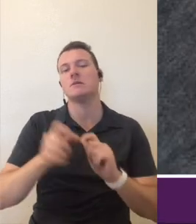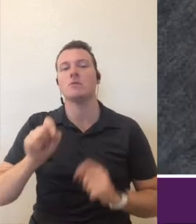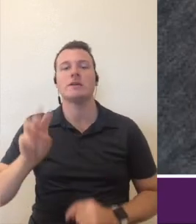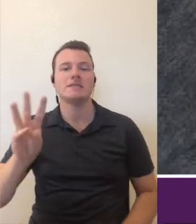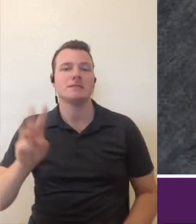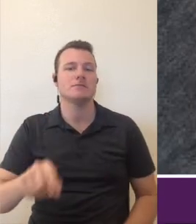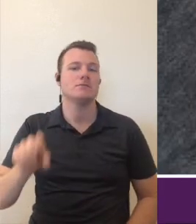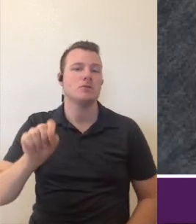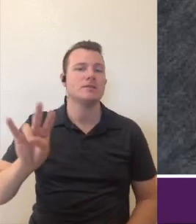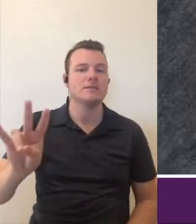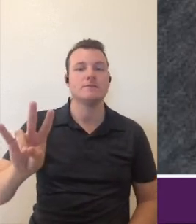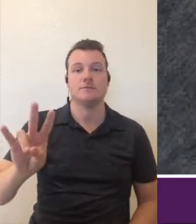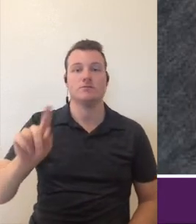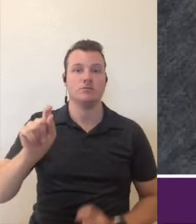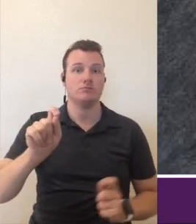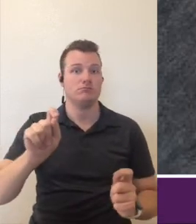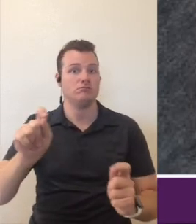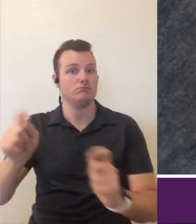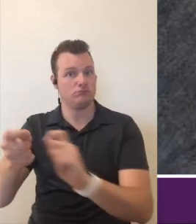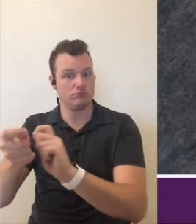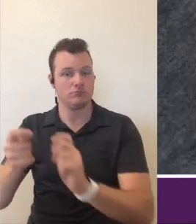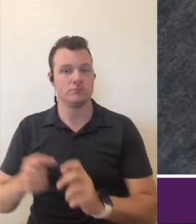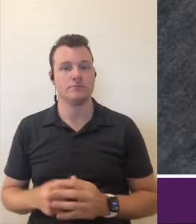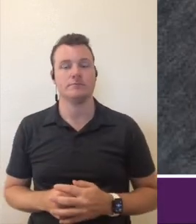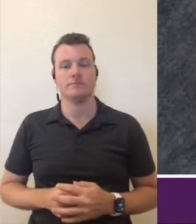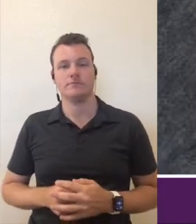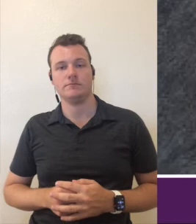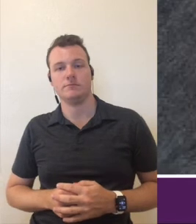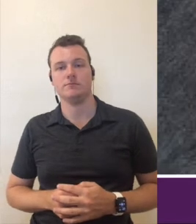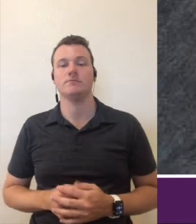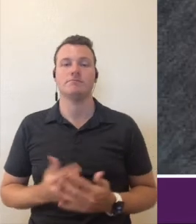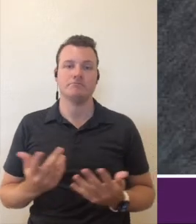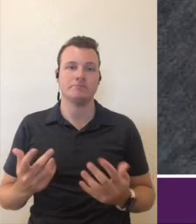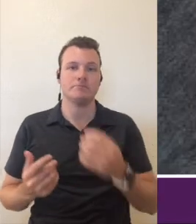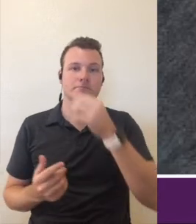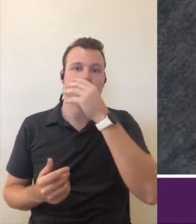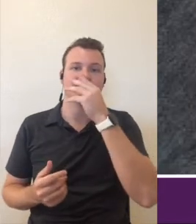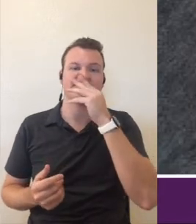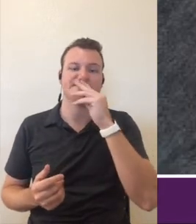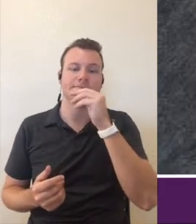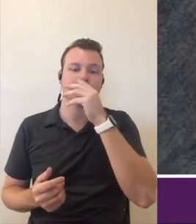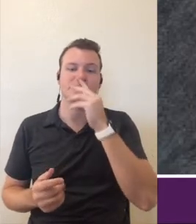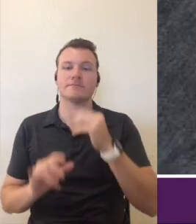insensitive, but it'll move, for example, from a 0.5 to maybe a 0.6 or a 0.7.